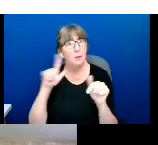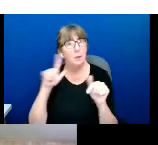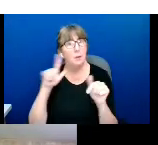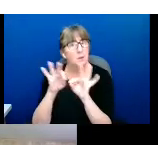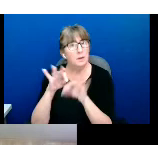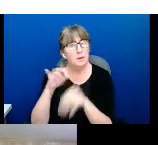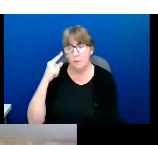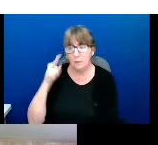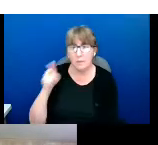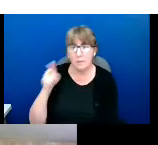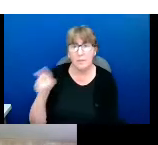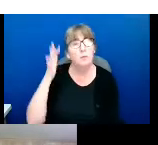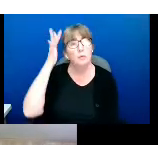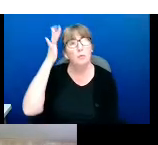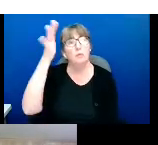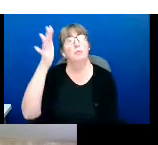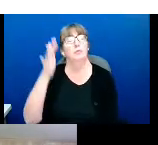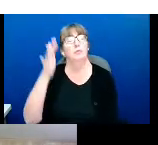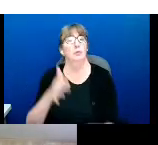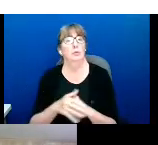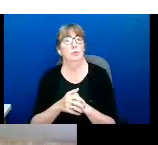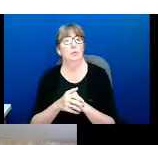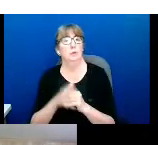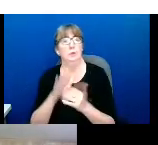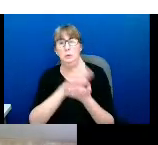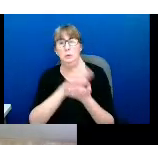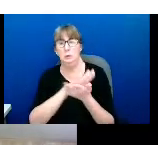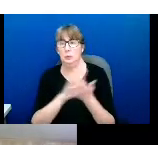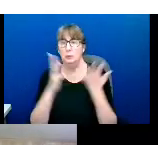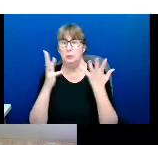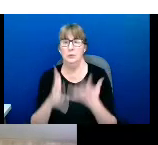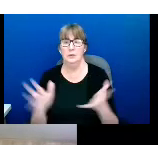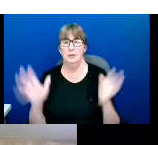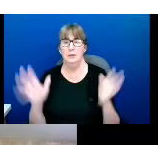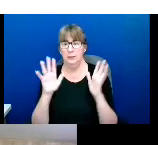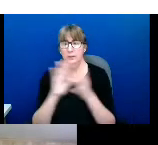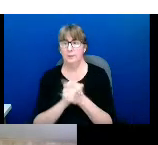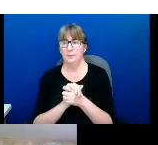future after they're done with their school.